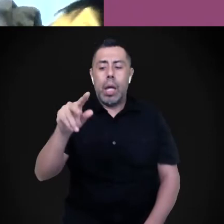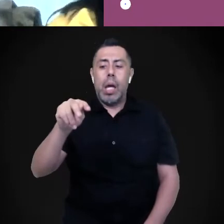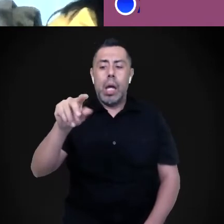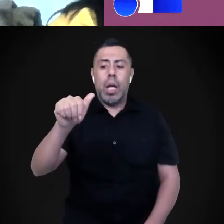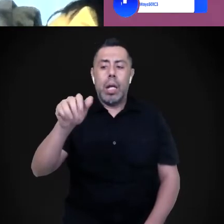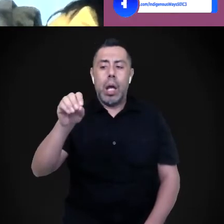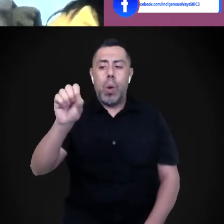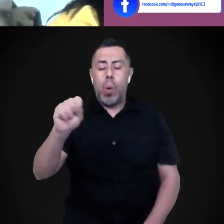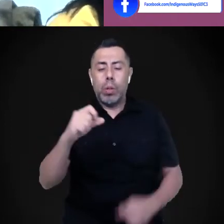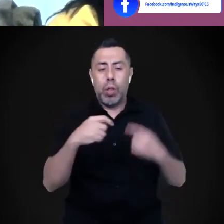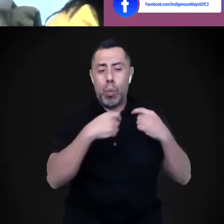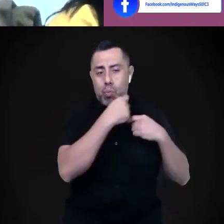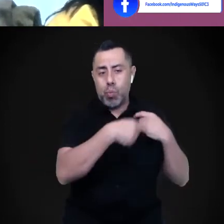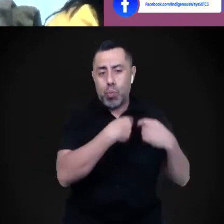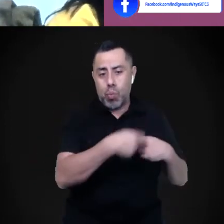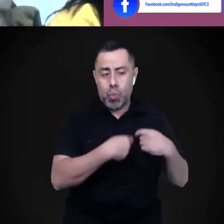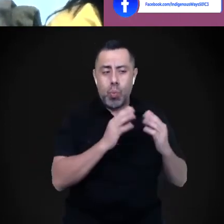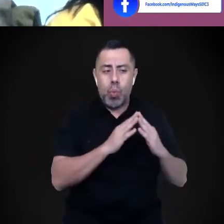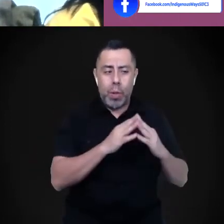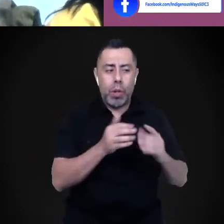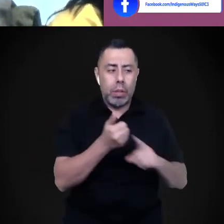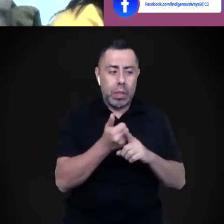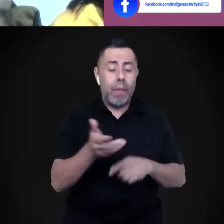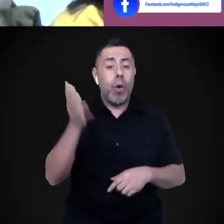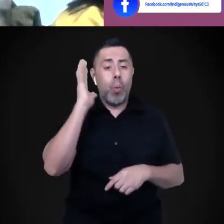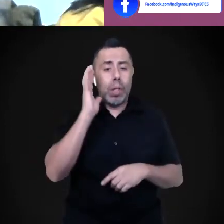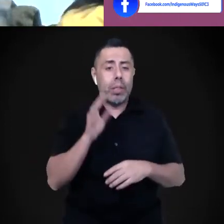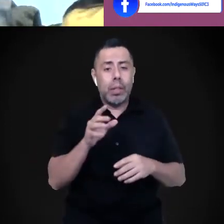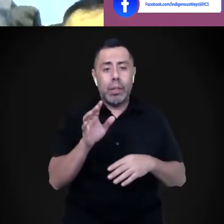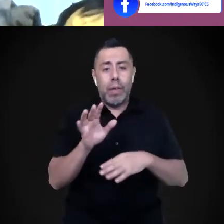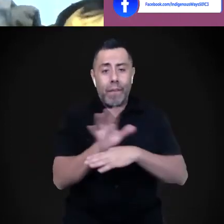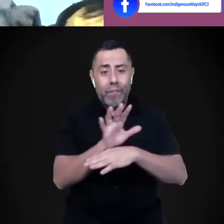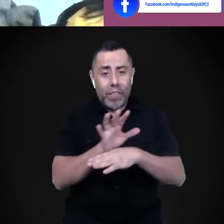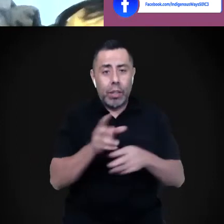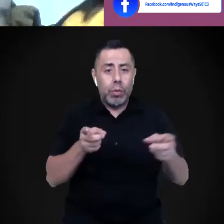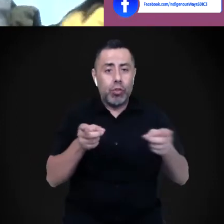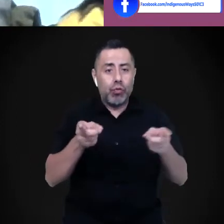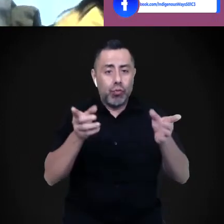a filmmaker, director once upon a time, has been the